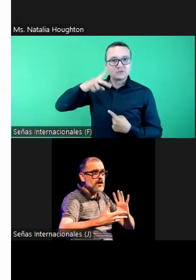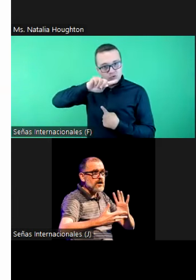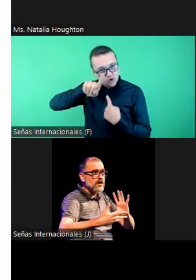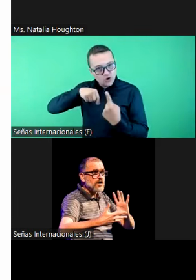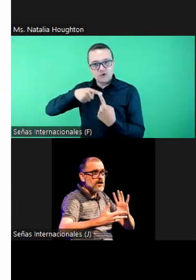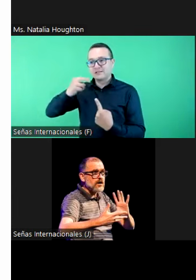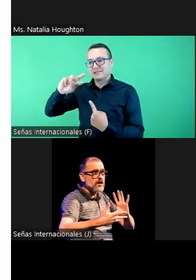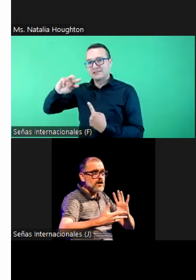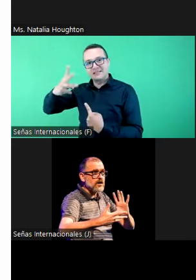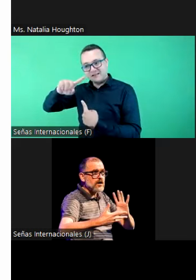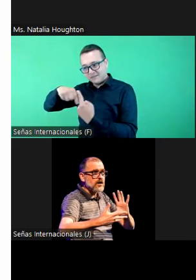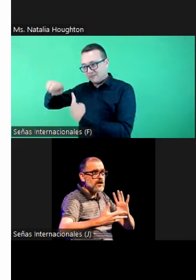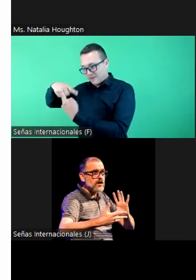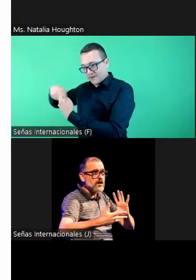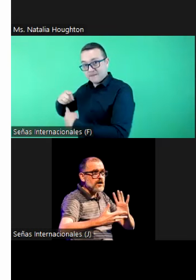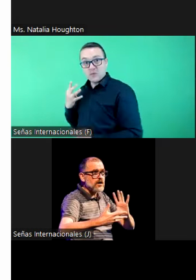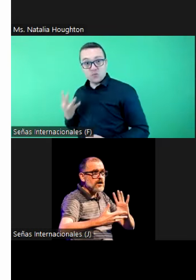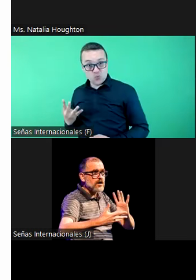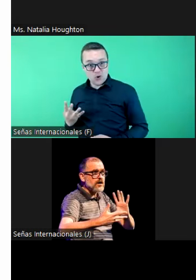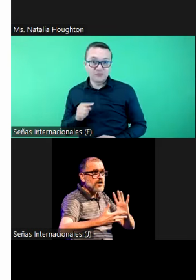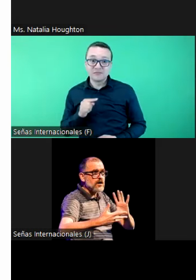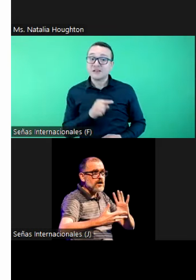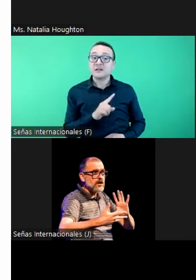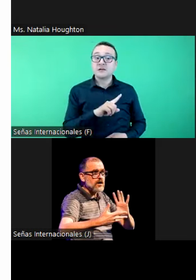figures available because of the interruption of